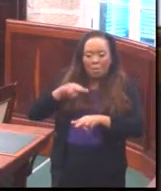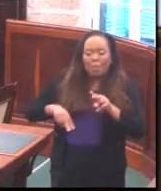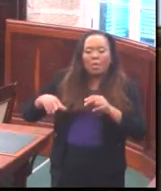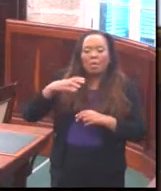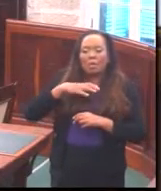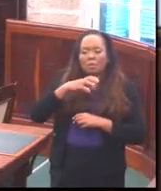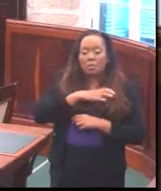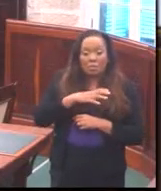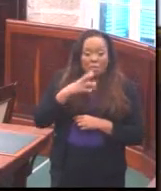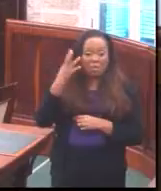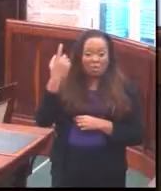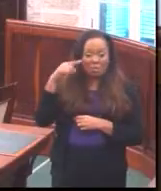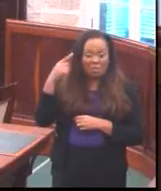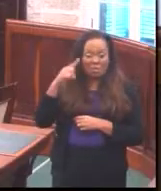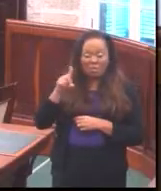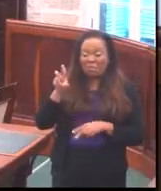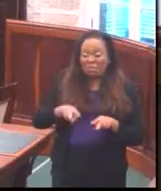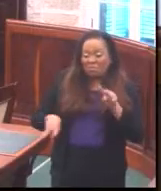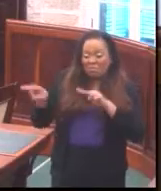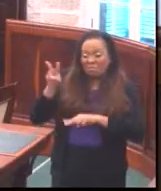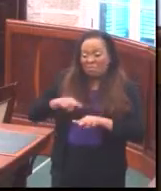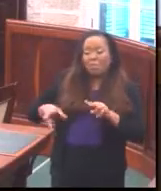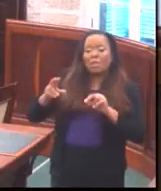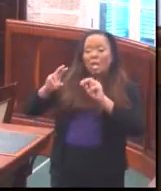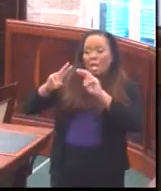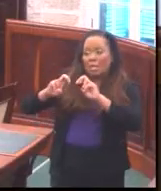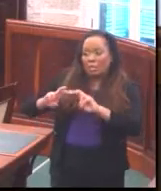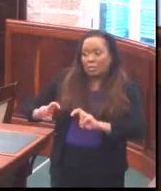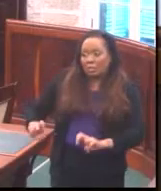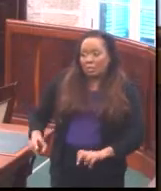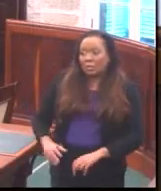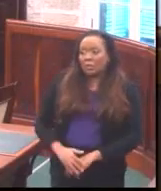monitoring and assessment purposes.